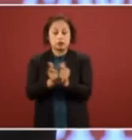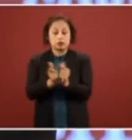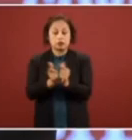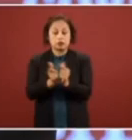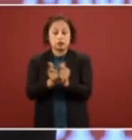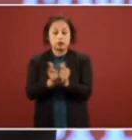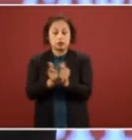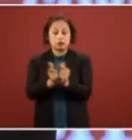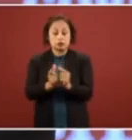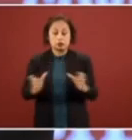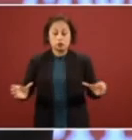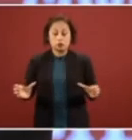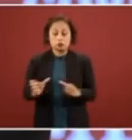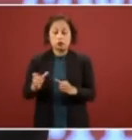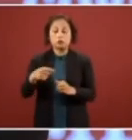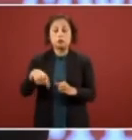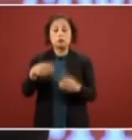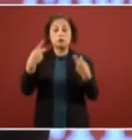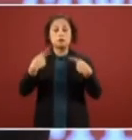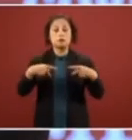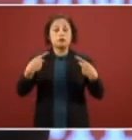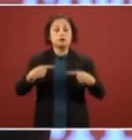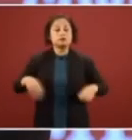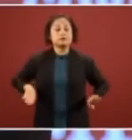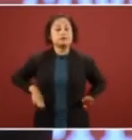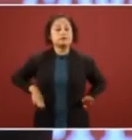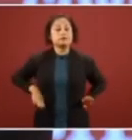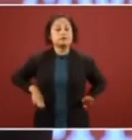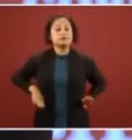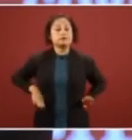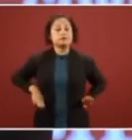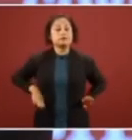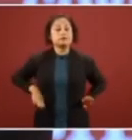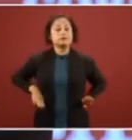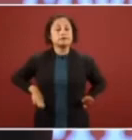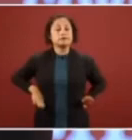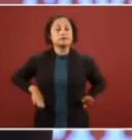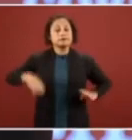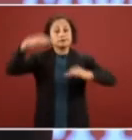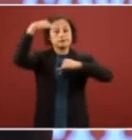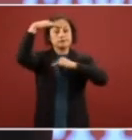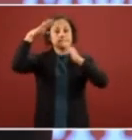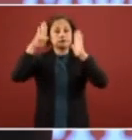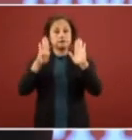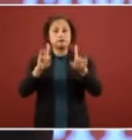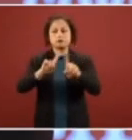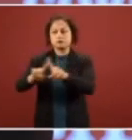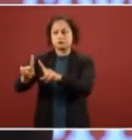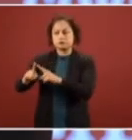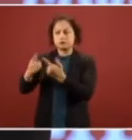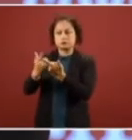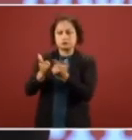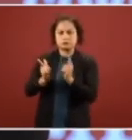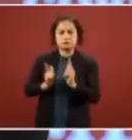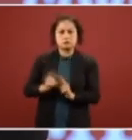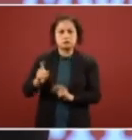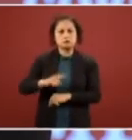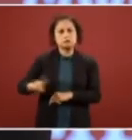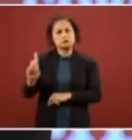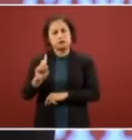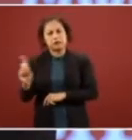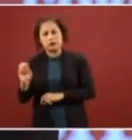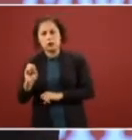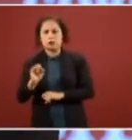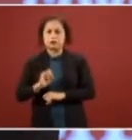be expecting de izquierda y de derecha. Left and right. Que no esperen